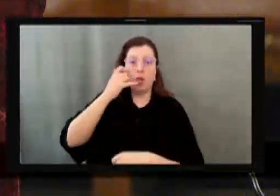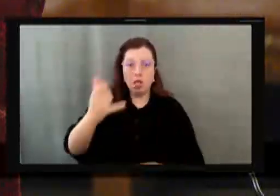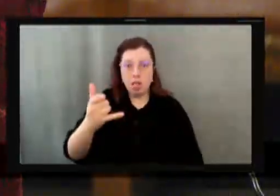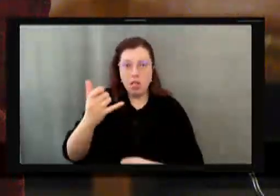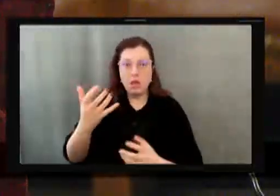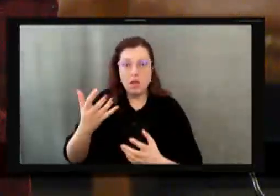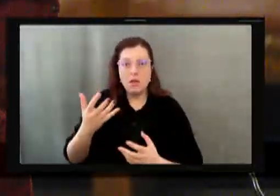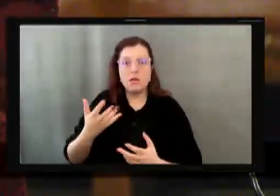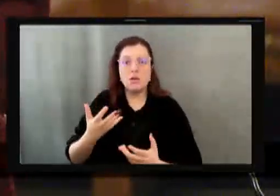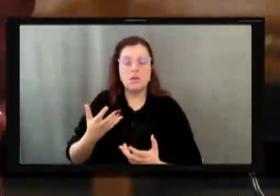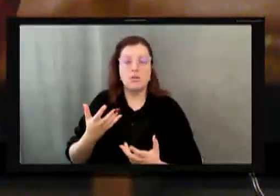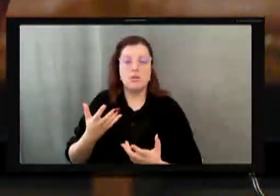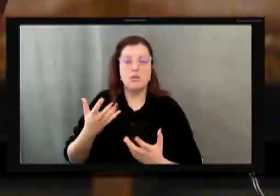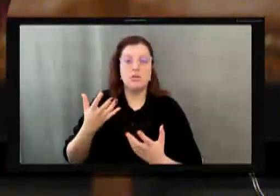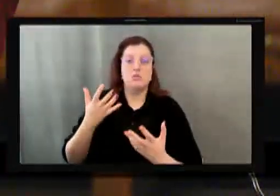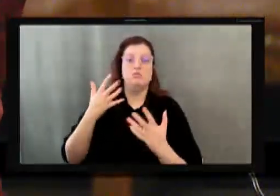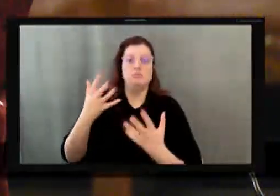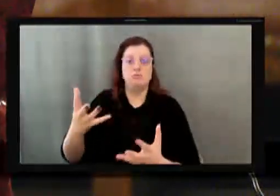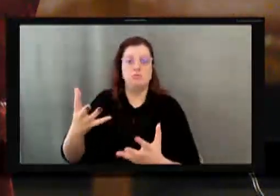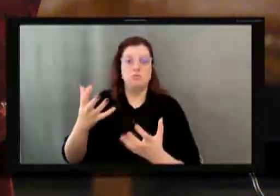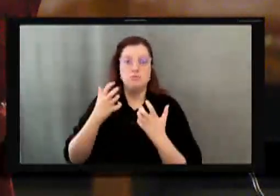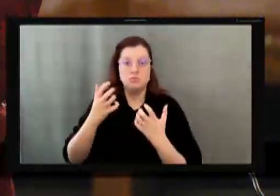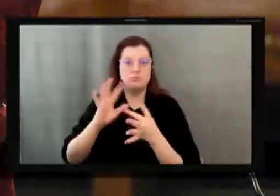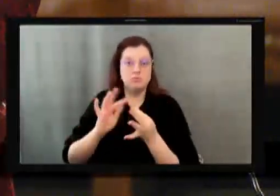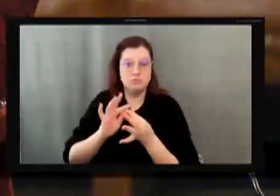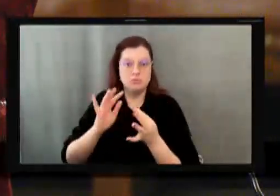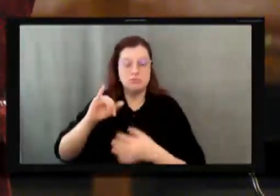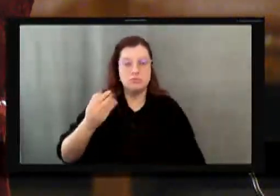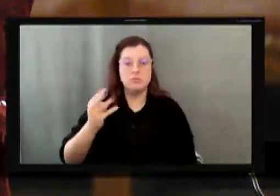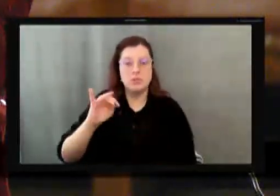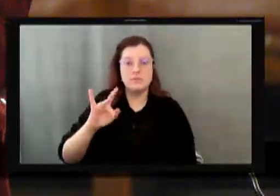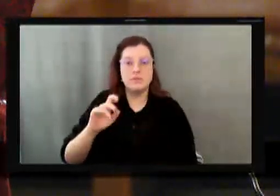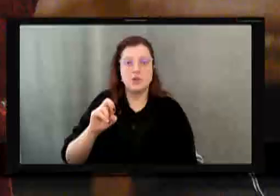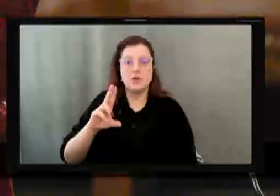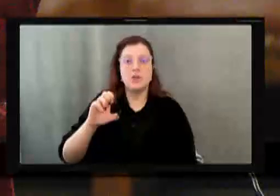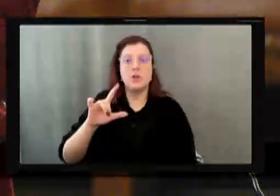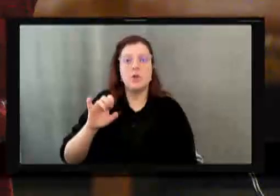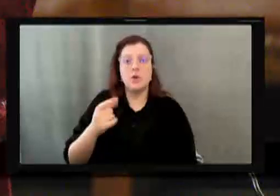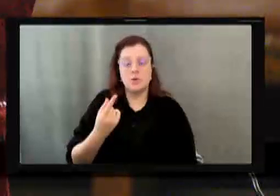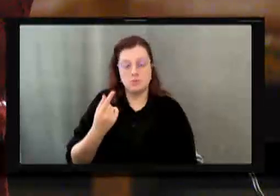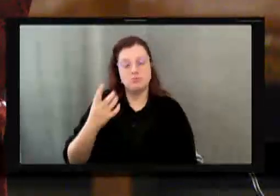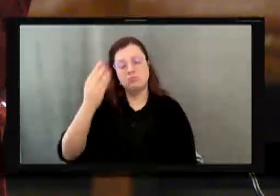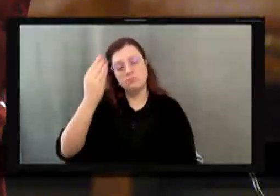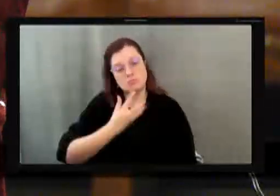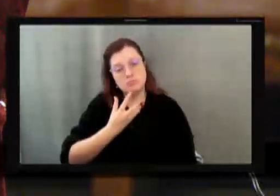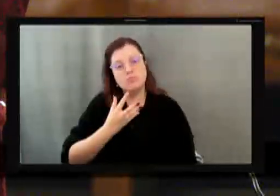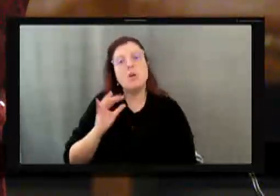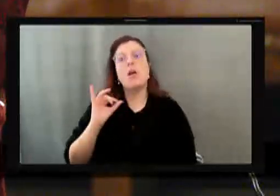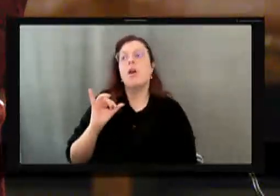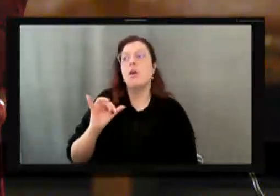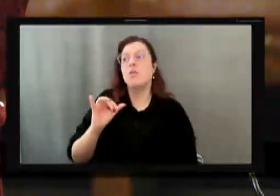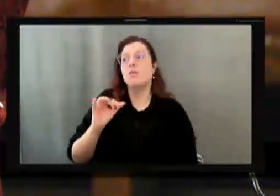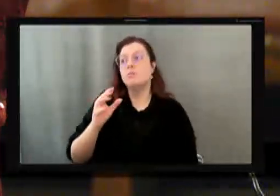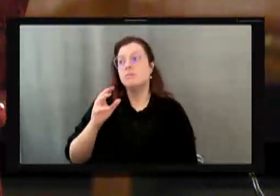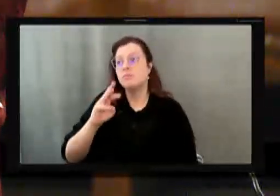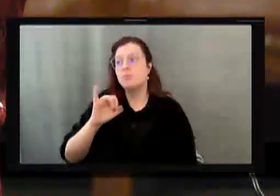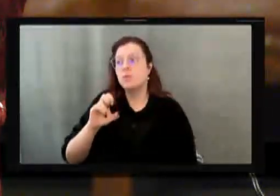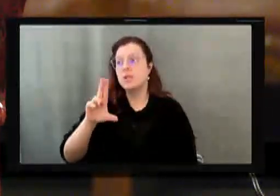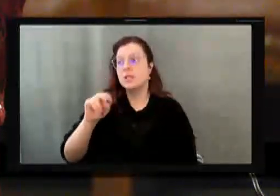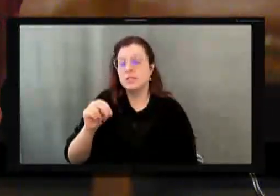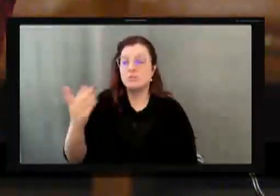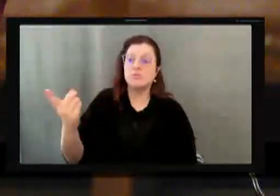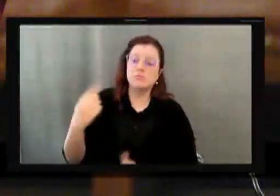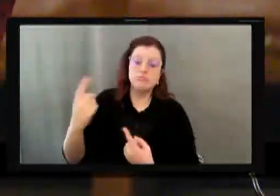down. Anytime Jim Furlow, you know, he was something. He told me. August Wilson told me to keep coming down. Even